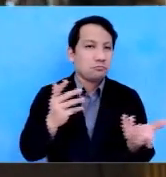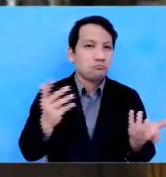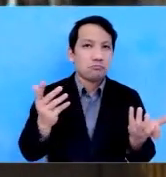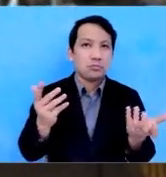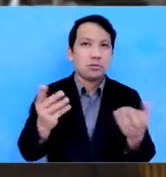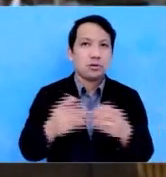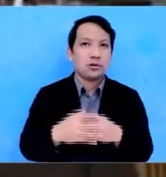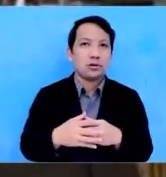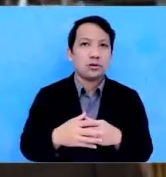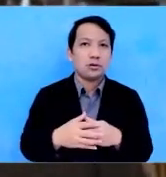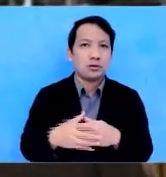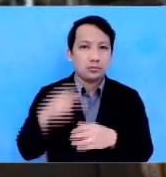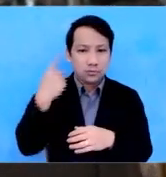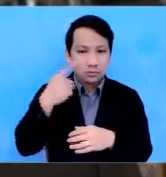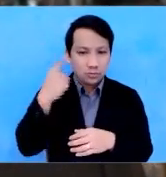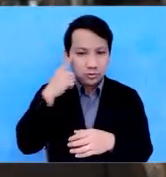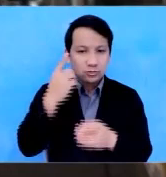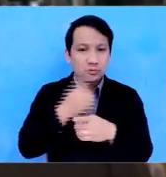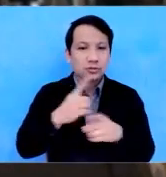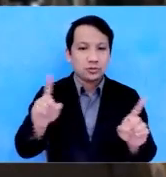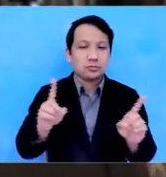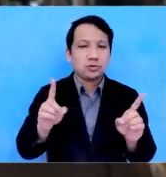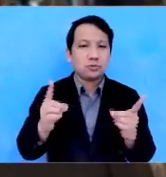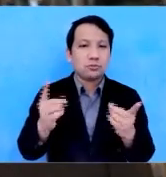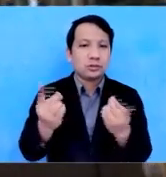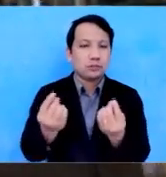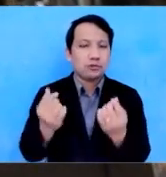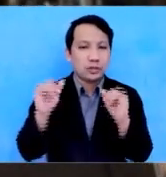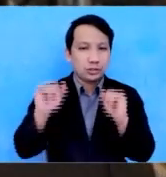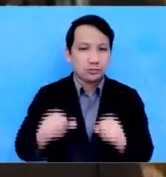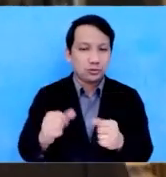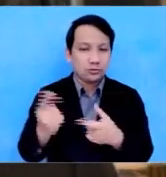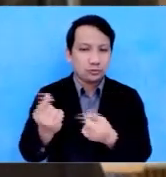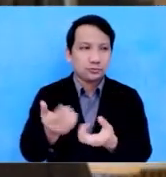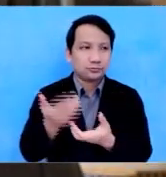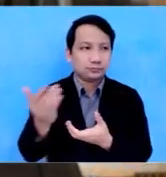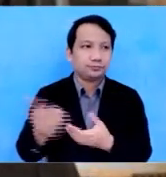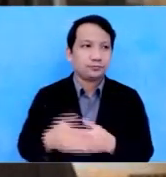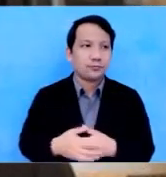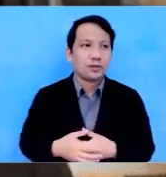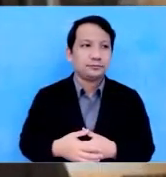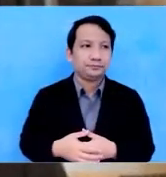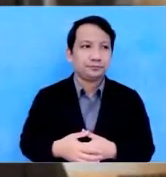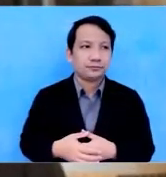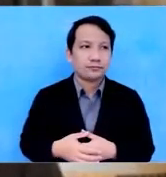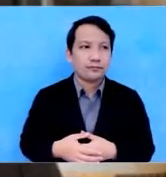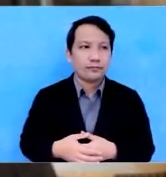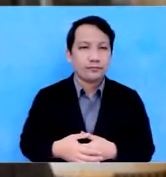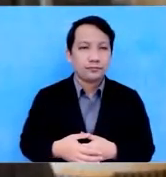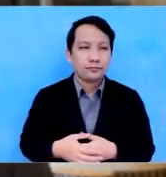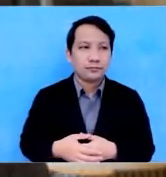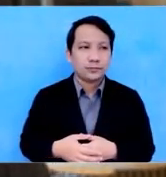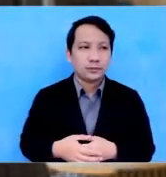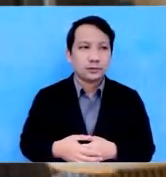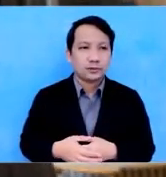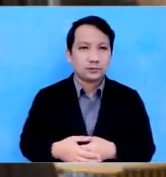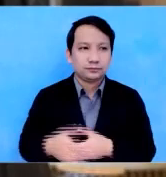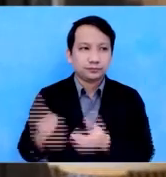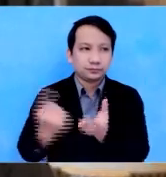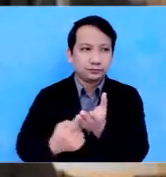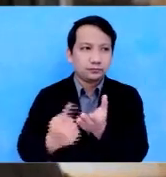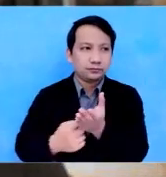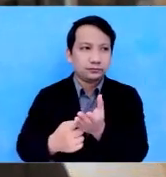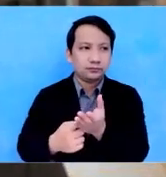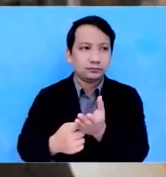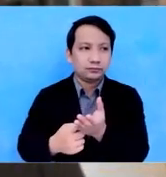all that political diplomatic capital. And I think it's been resolved that we can discuss the